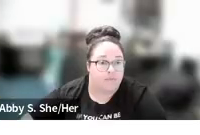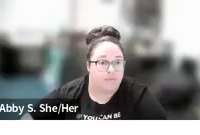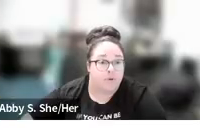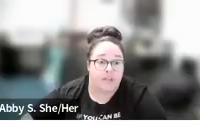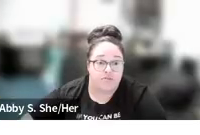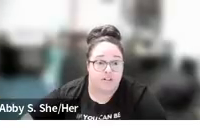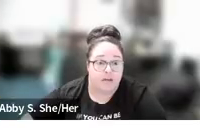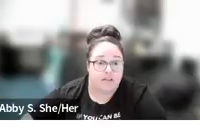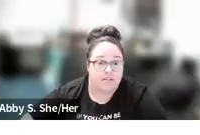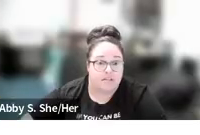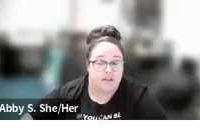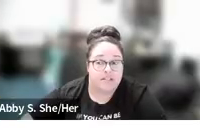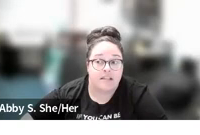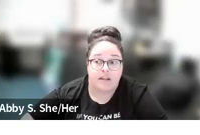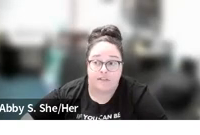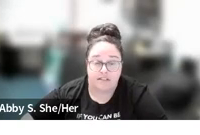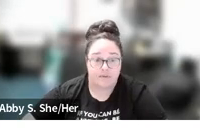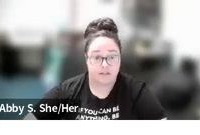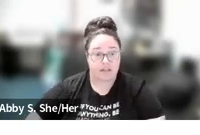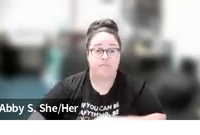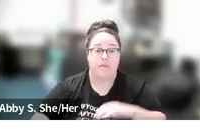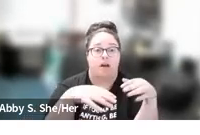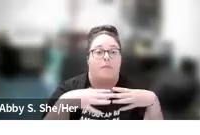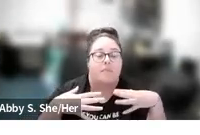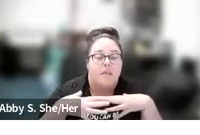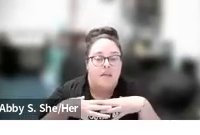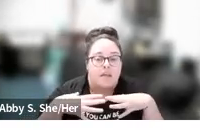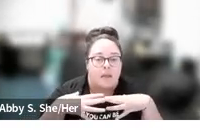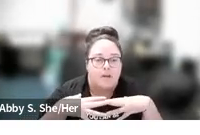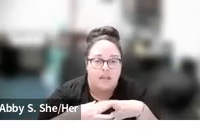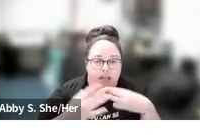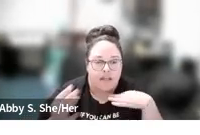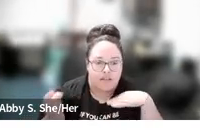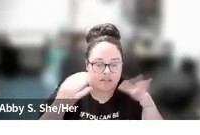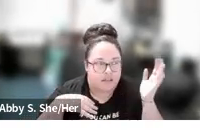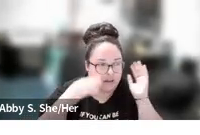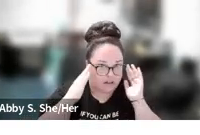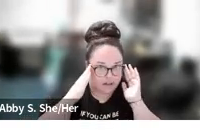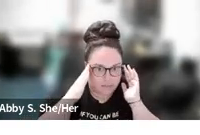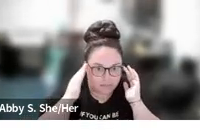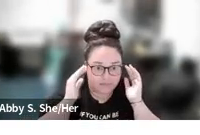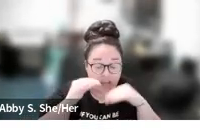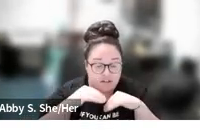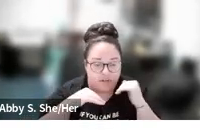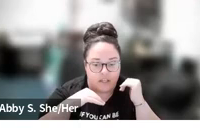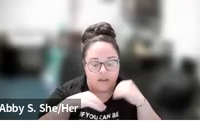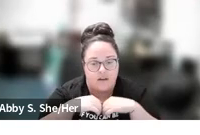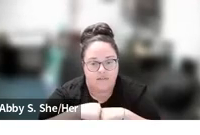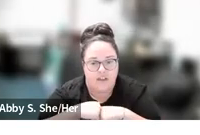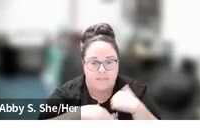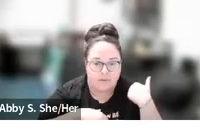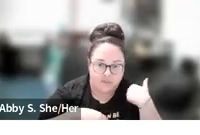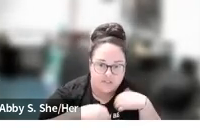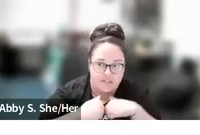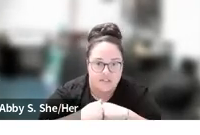And with Android tablets, there is a lot of flexibility. And we're gonna kind of get into like the continuity